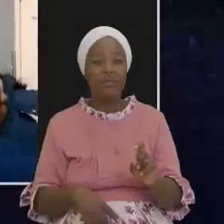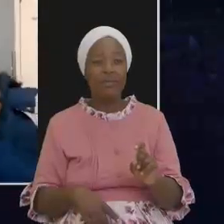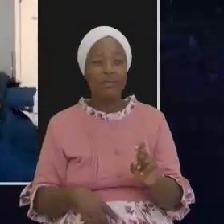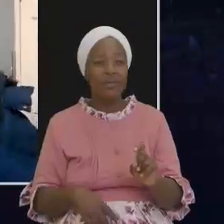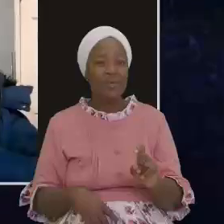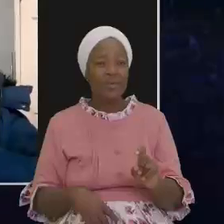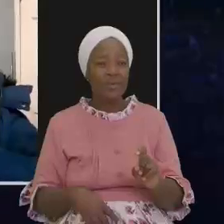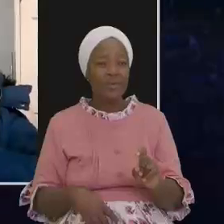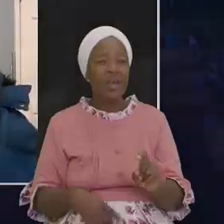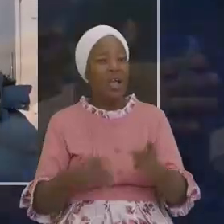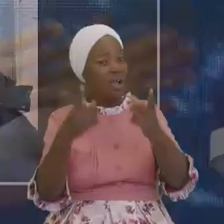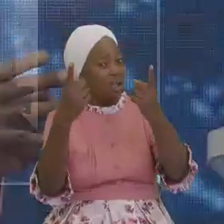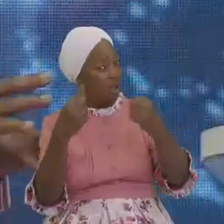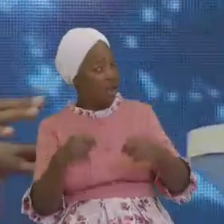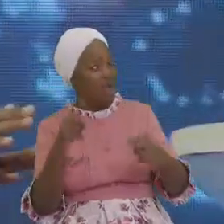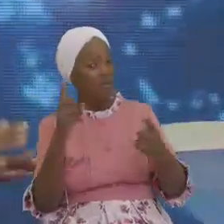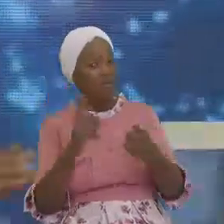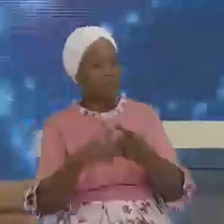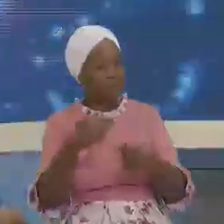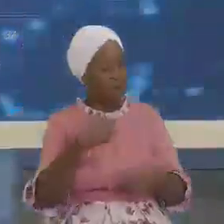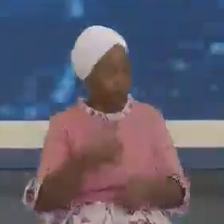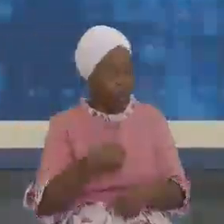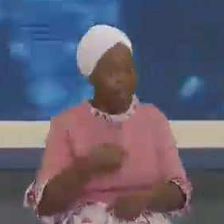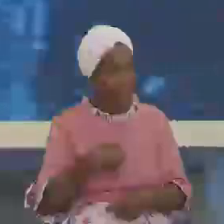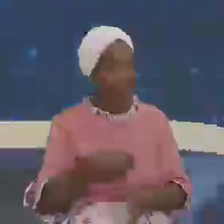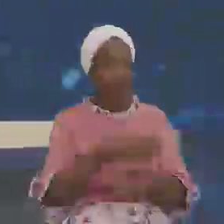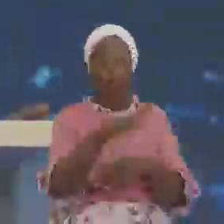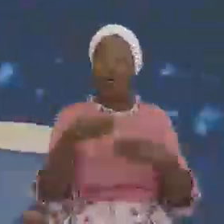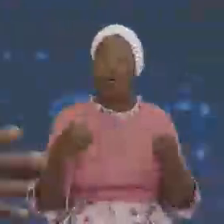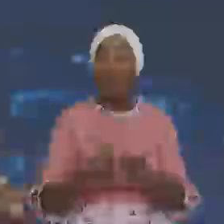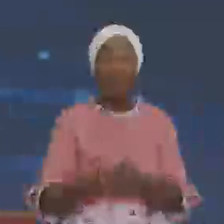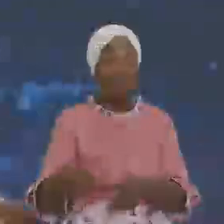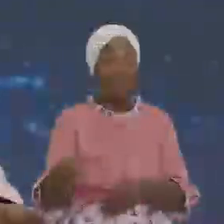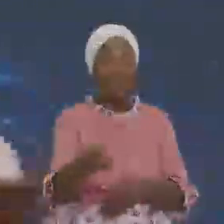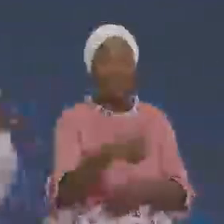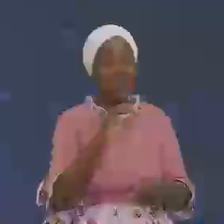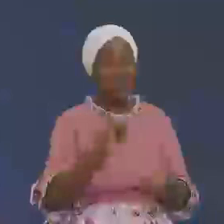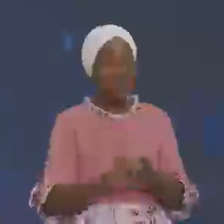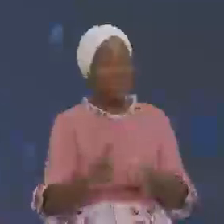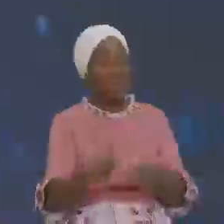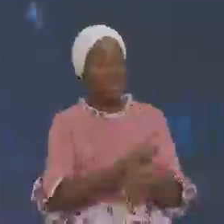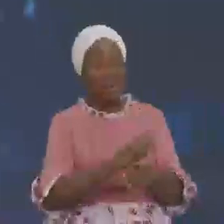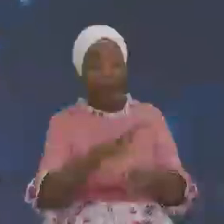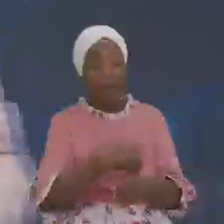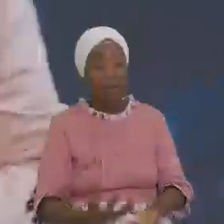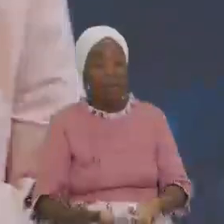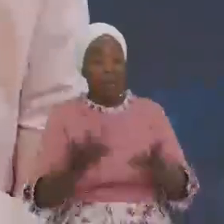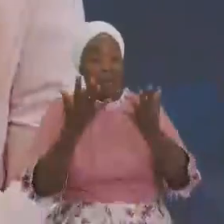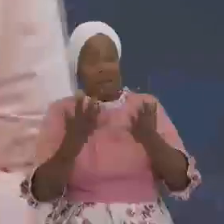Come unto me, all ye that labor and are heavy laden,